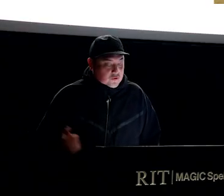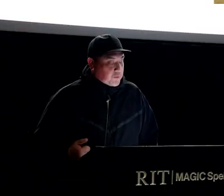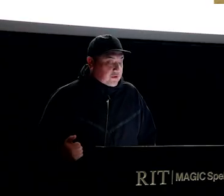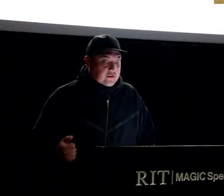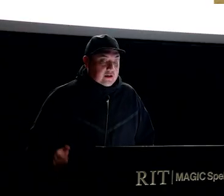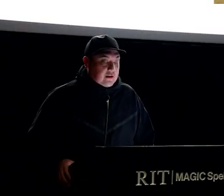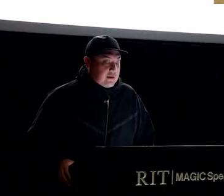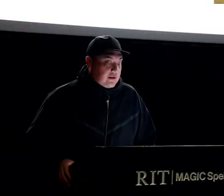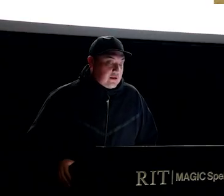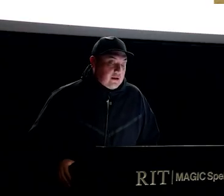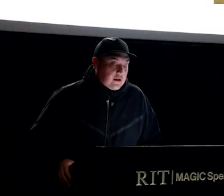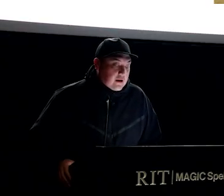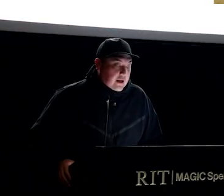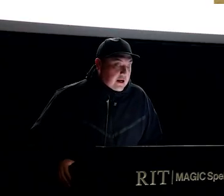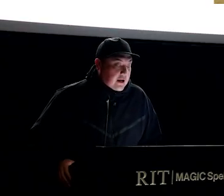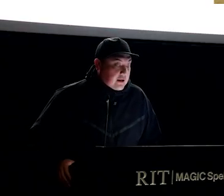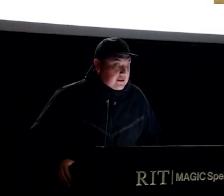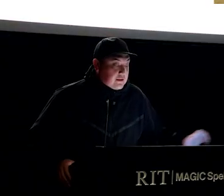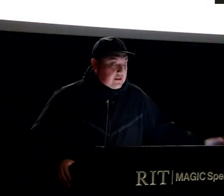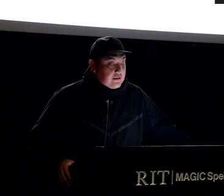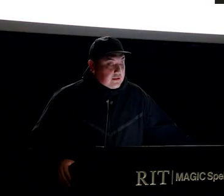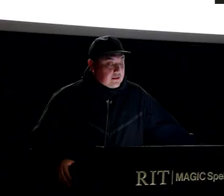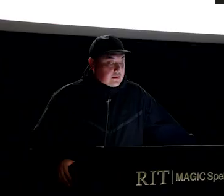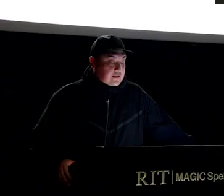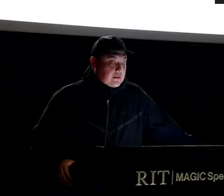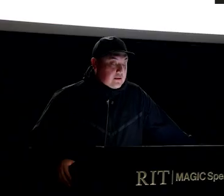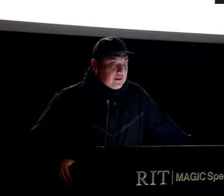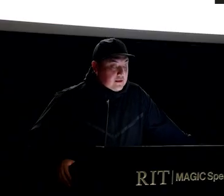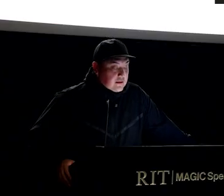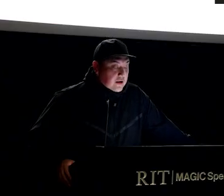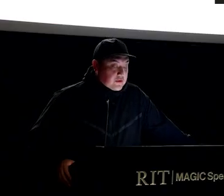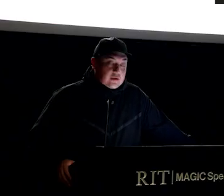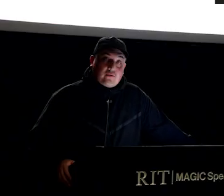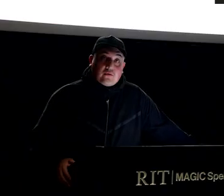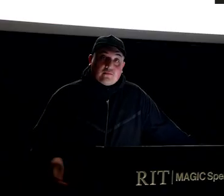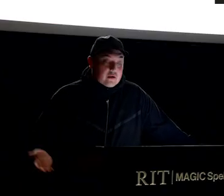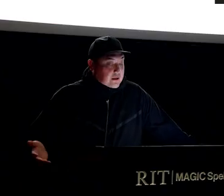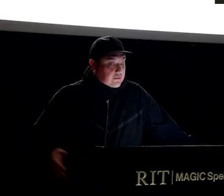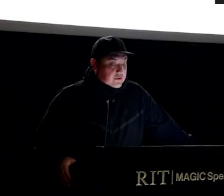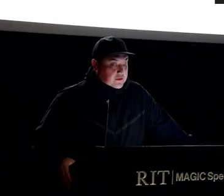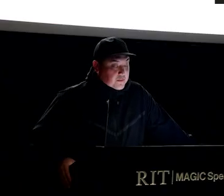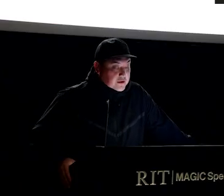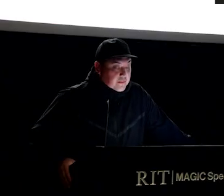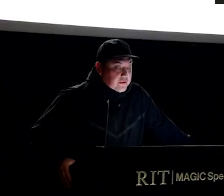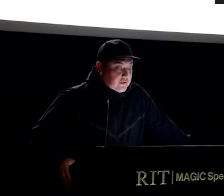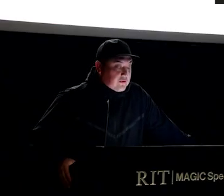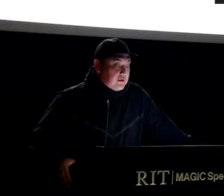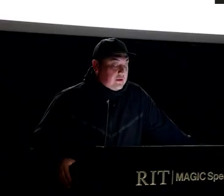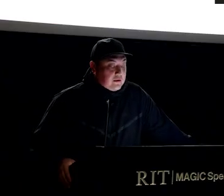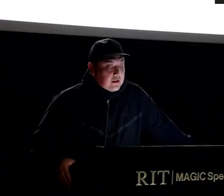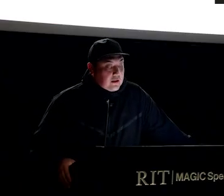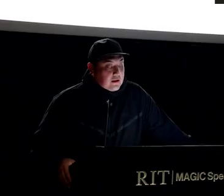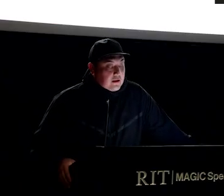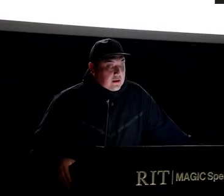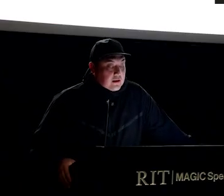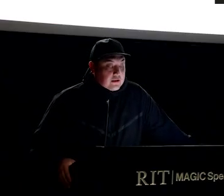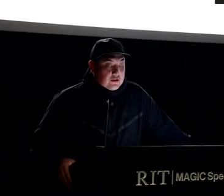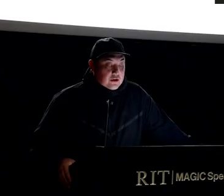job, super excited. And I was like, cool, all right, what's this meeting about?